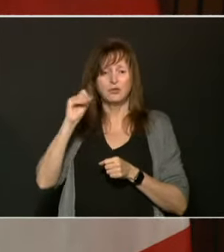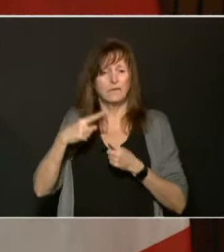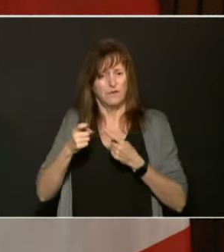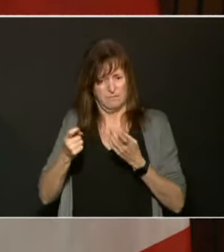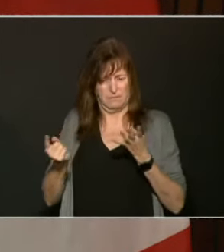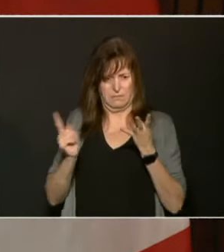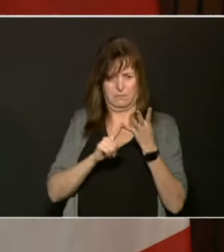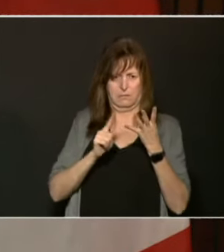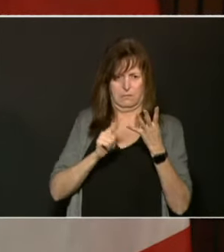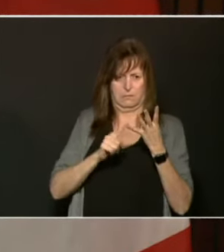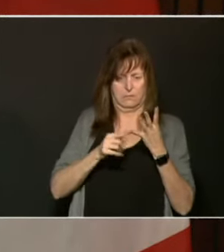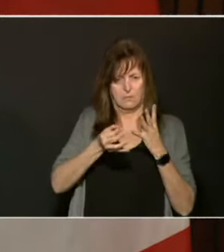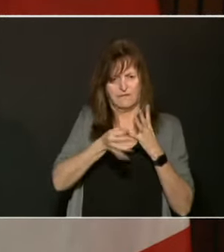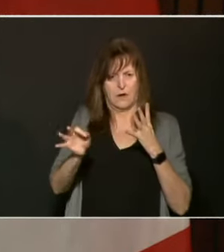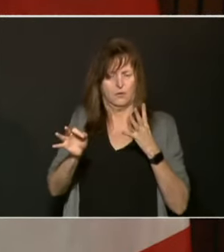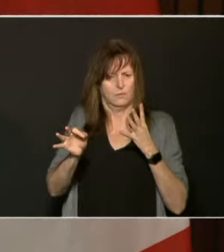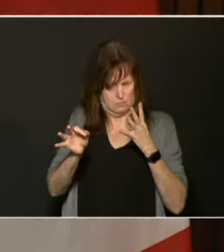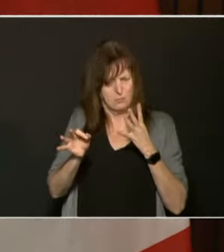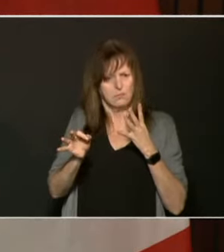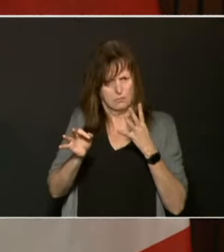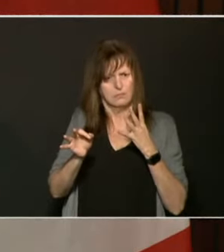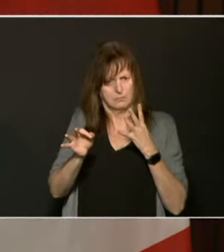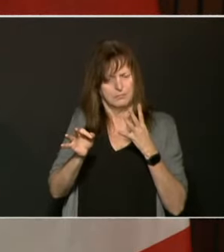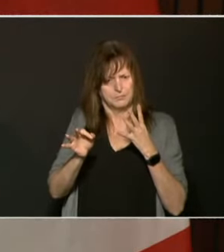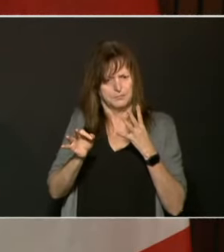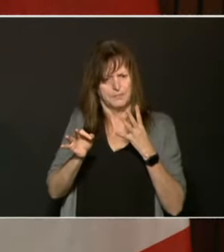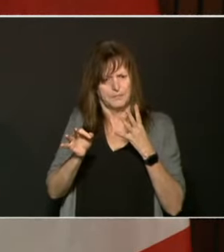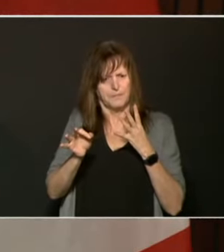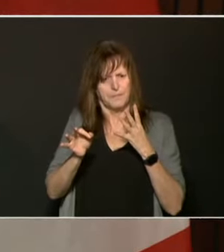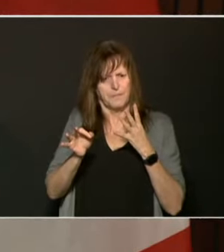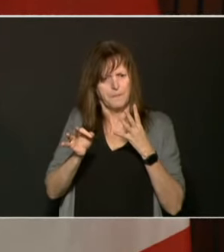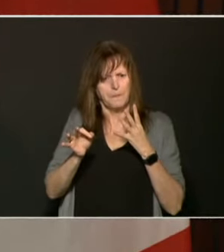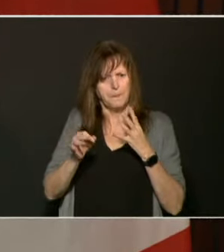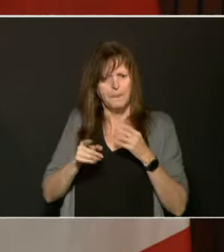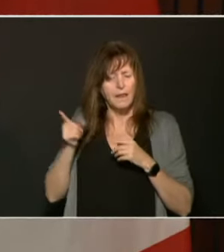they've gone up to about a little over 7,000. So